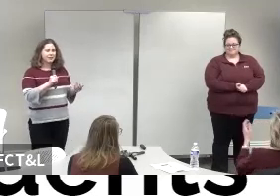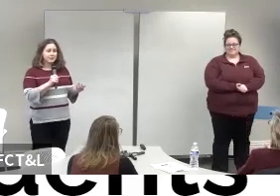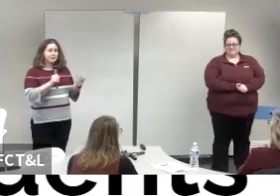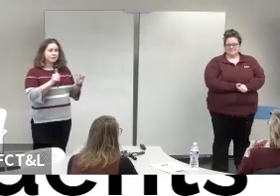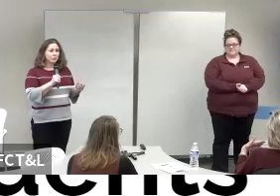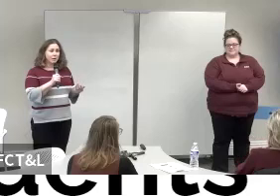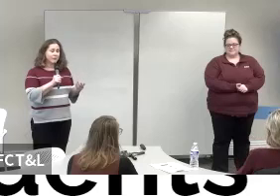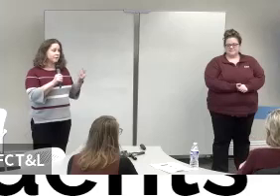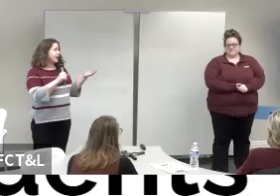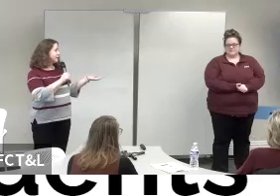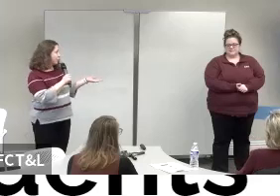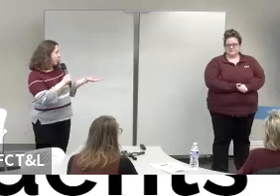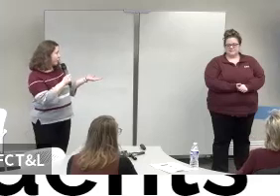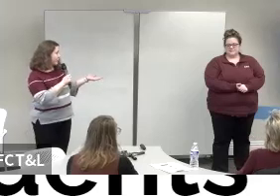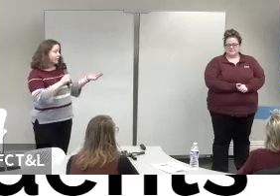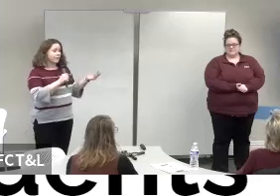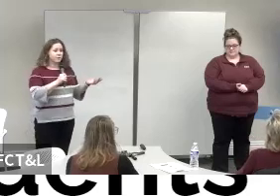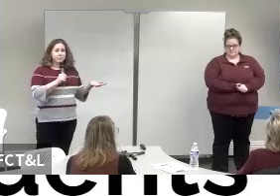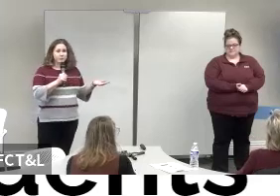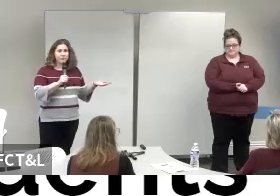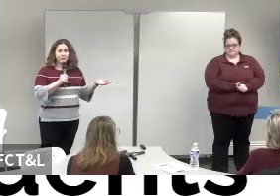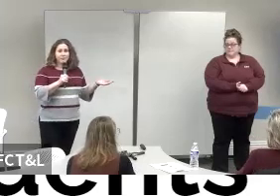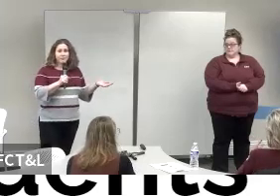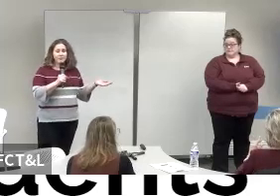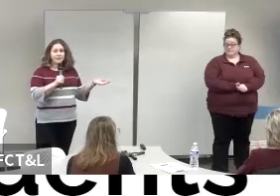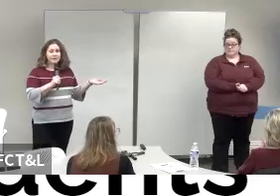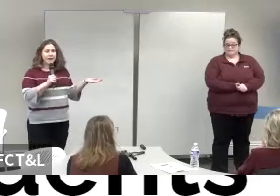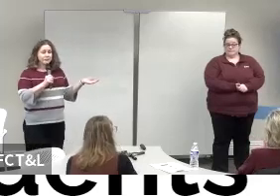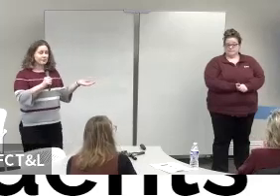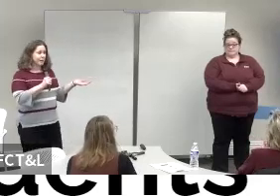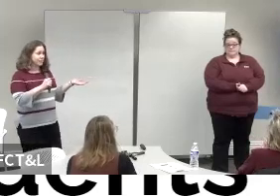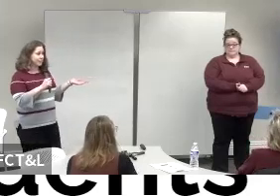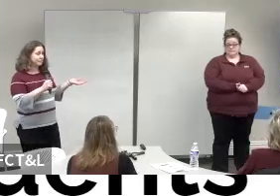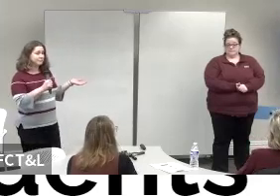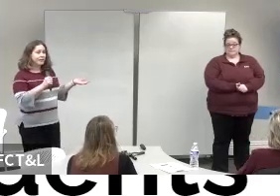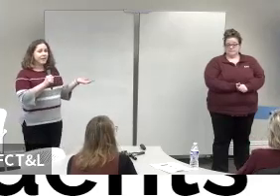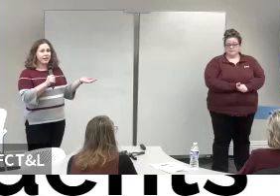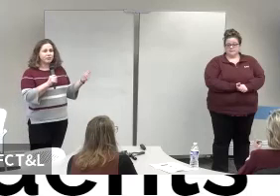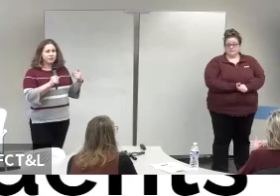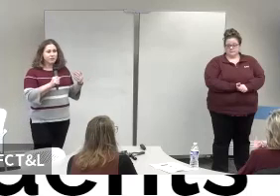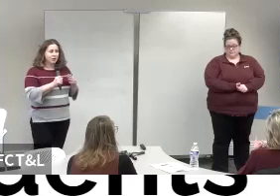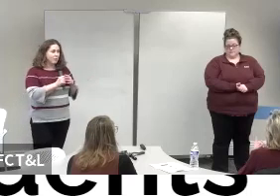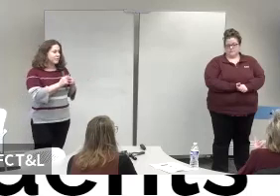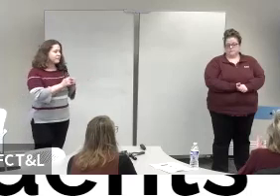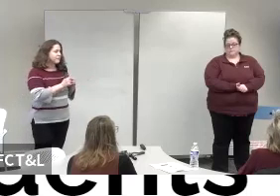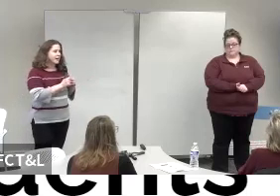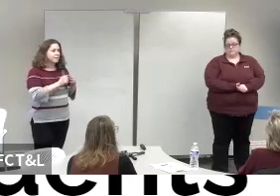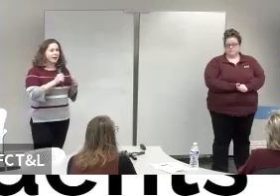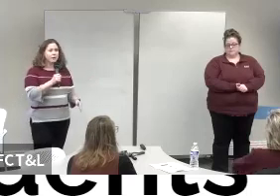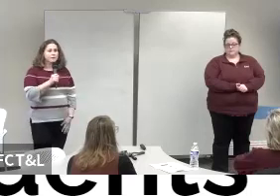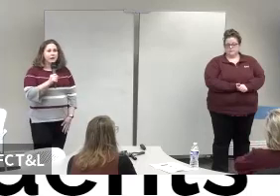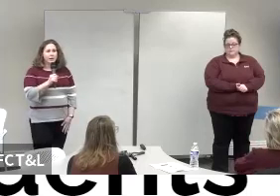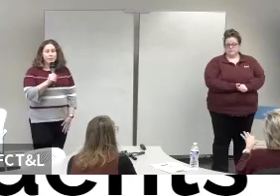very pleased to welcome Katie Moore, who is a professor in the ASLIE department. And she's going to talk with us